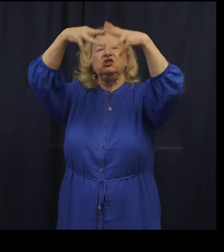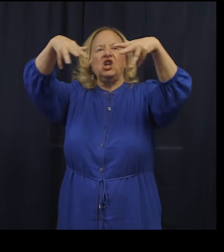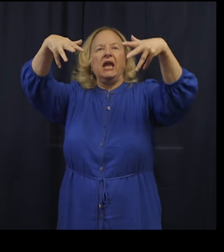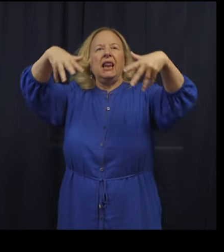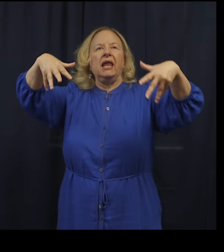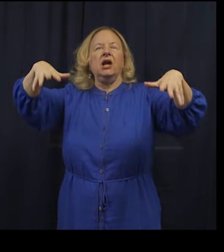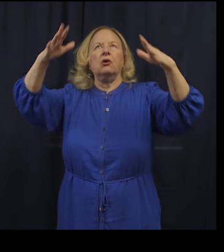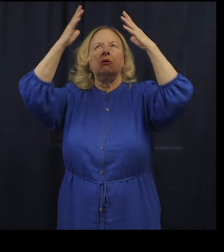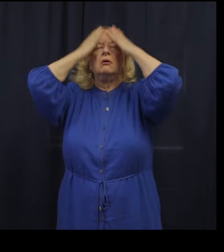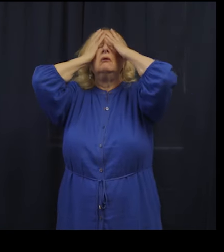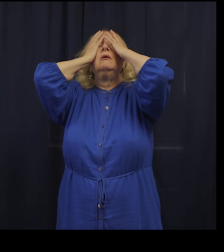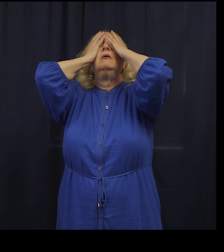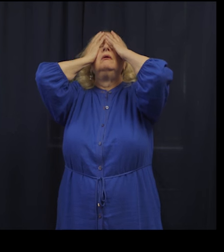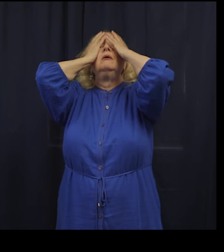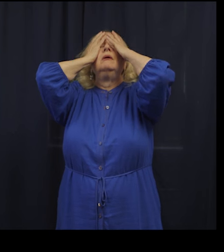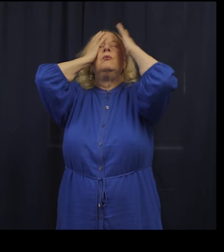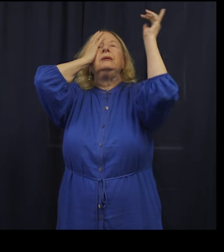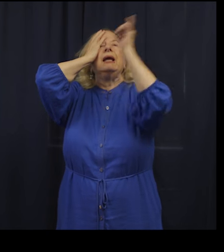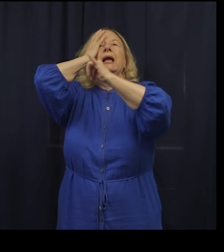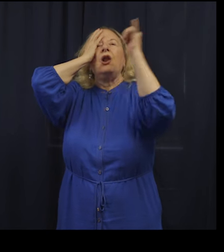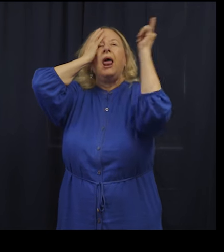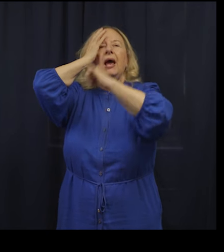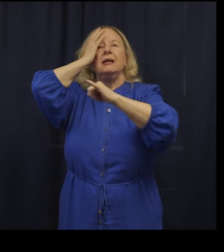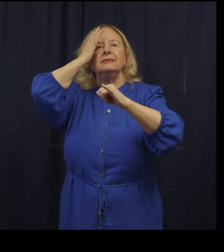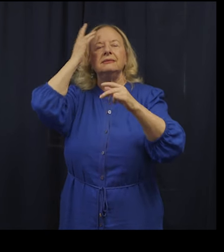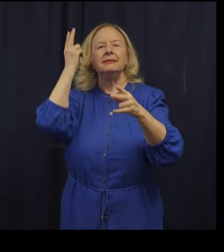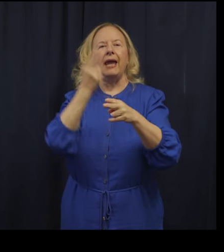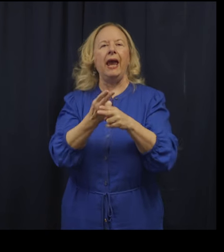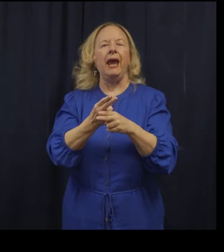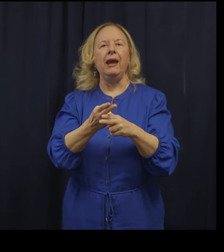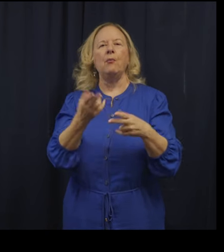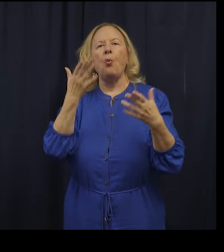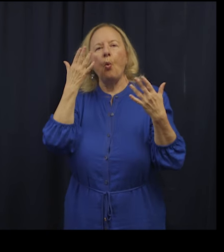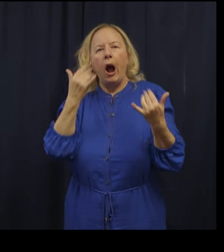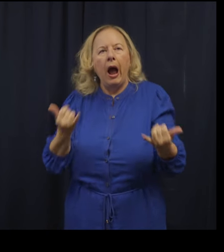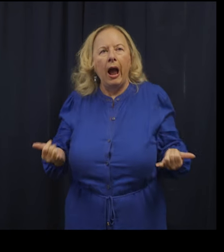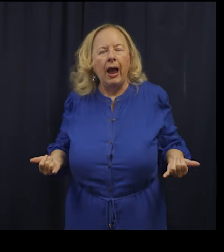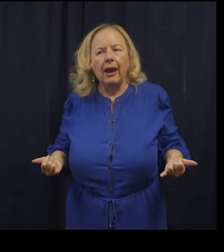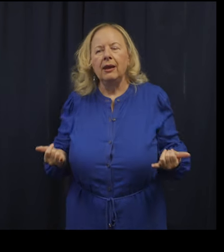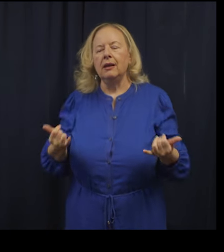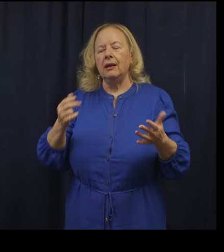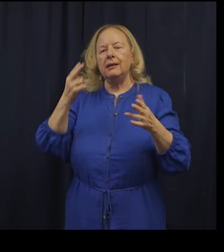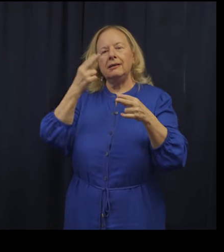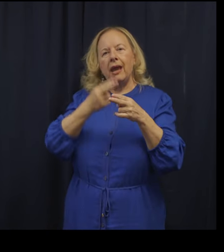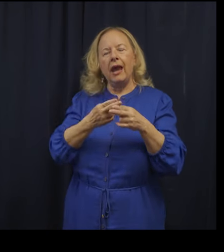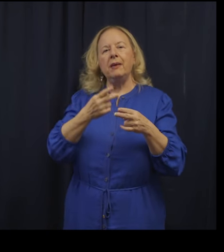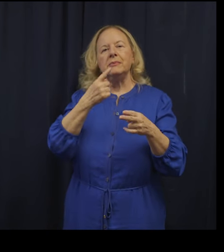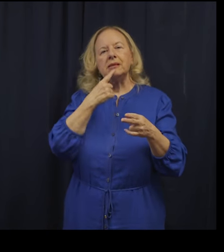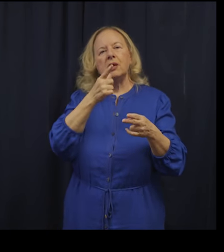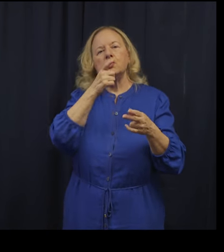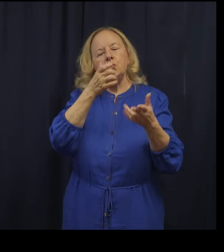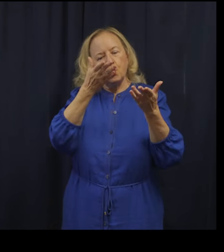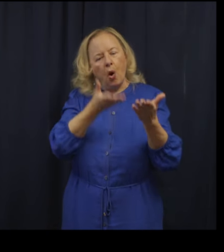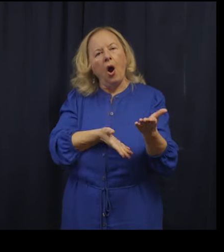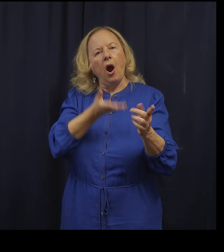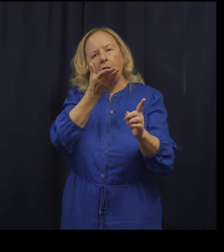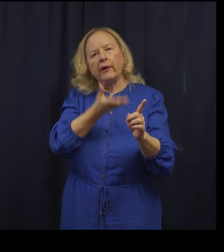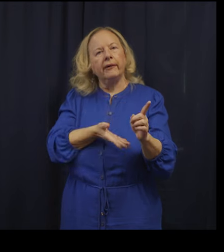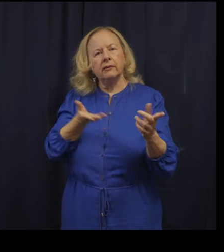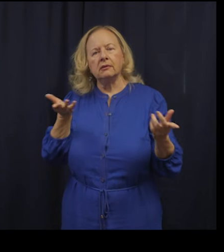Oh, I mean, this is ridiculous. Because the name identifies who you